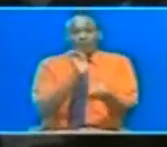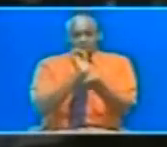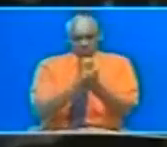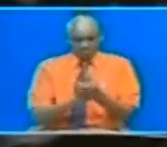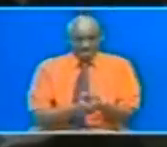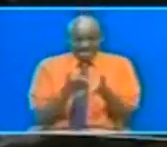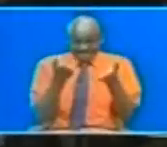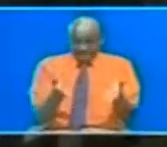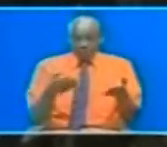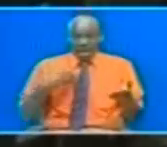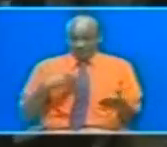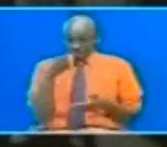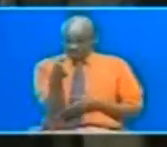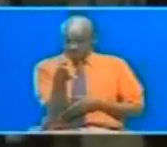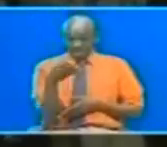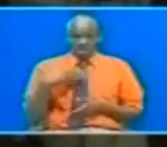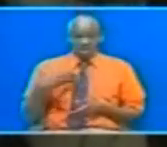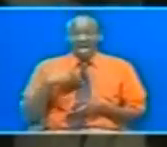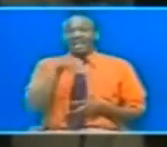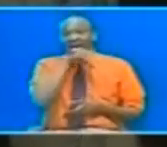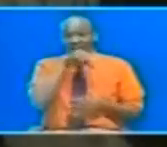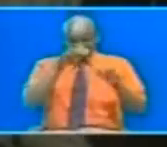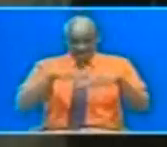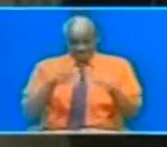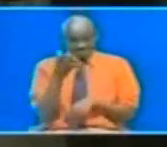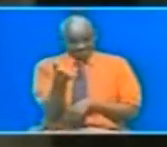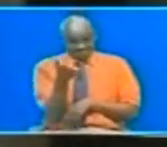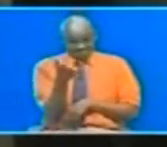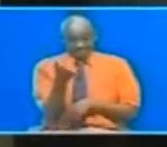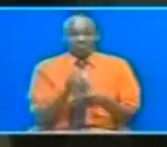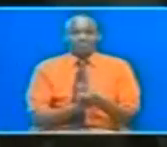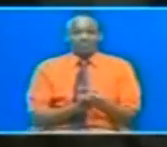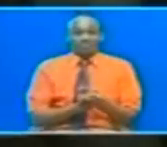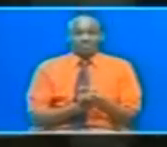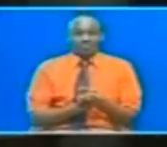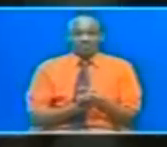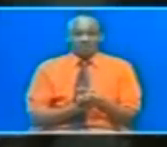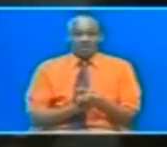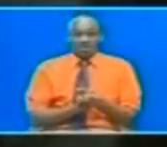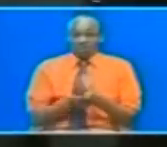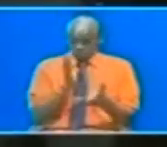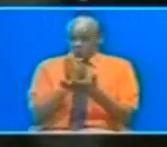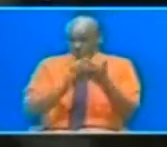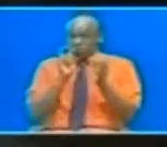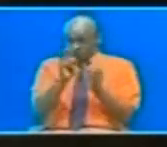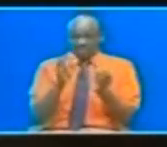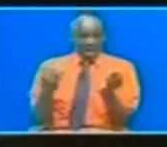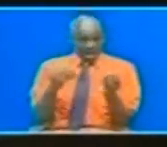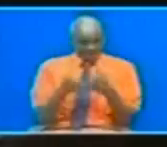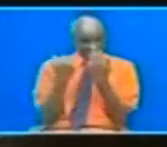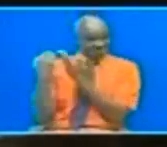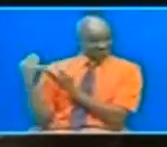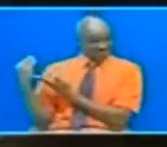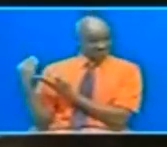in Opoda Farm, which is Raila Odinga's farm, father to the late Fidel Castro Macarius Odinga. Indeed, what you can see behind me is